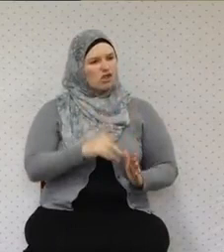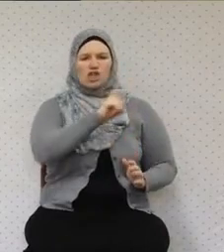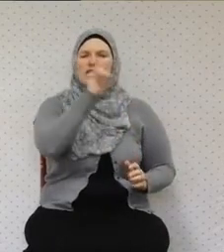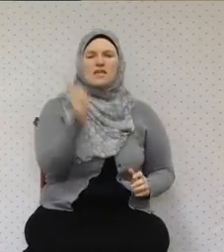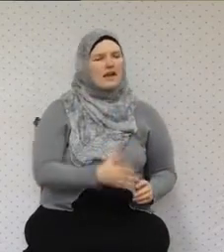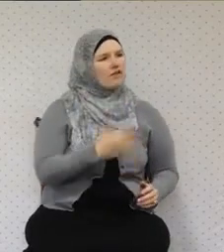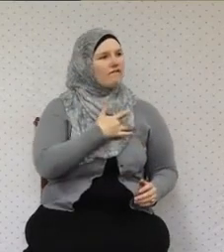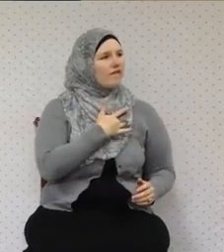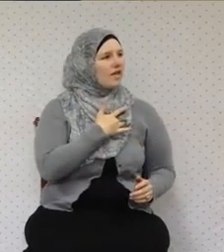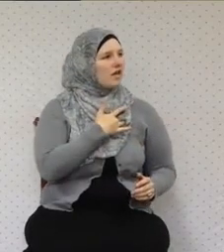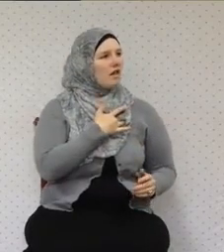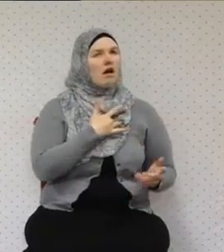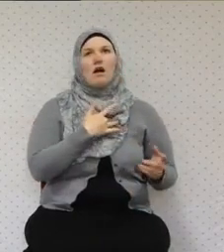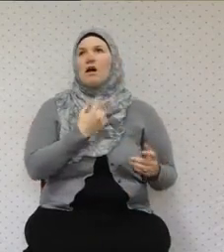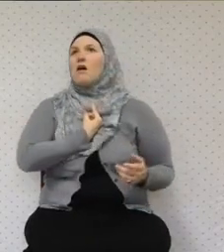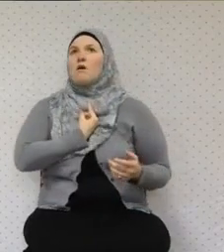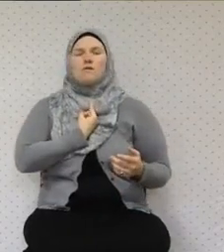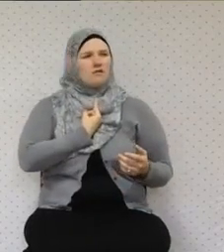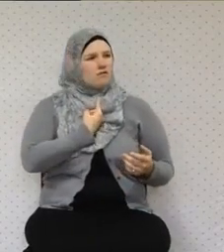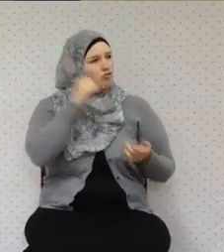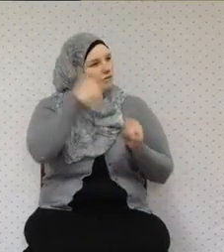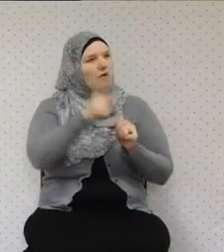desperate, should never feel helpless.